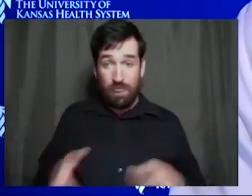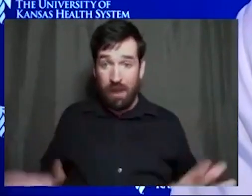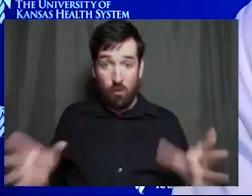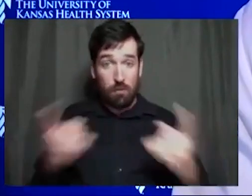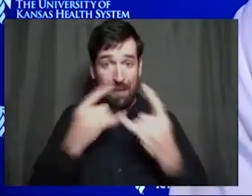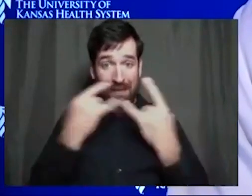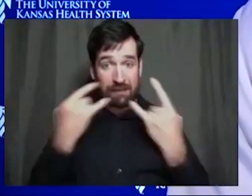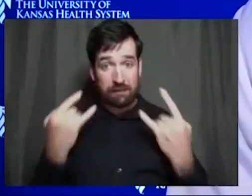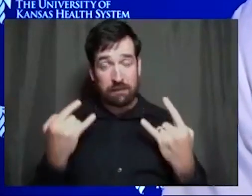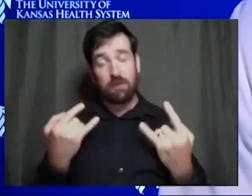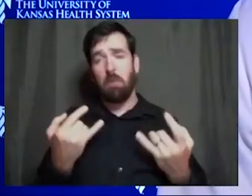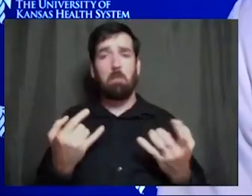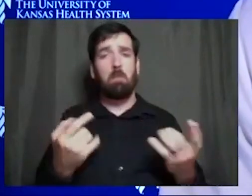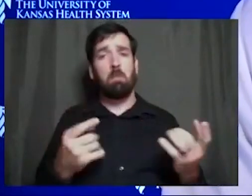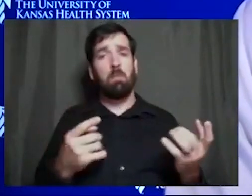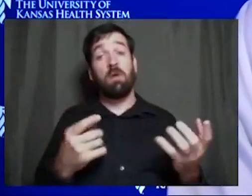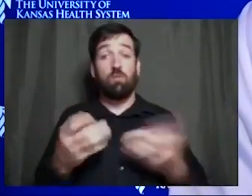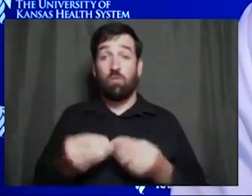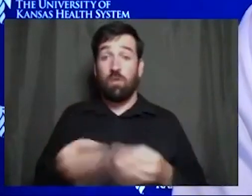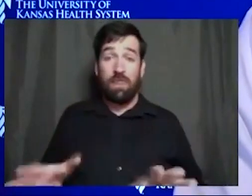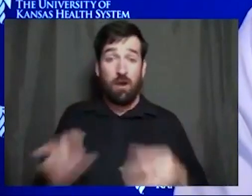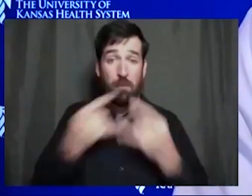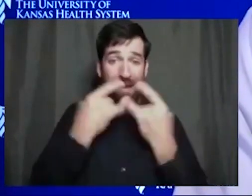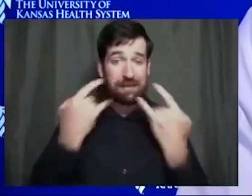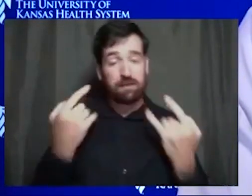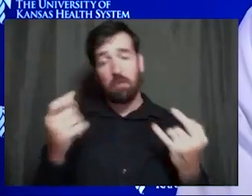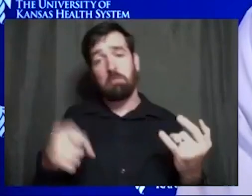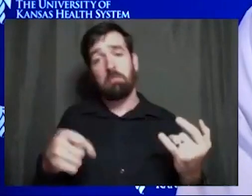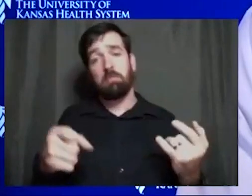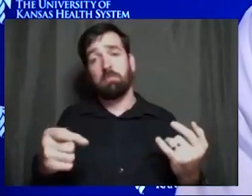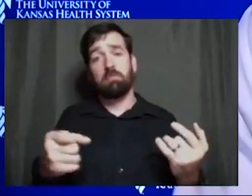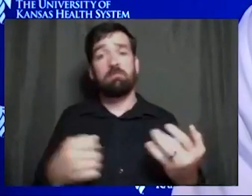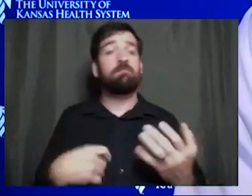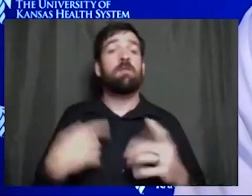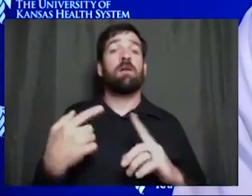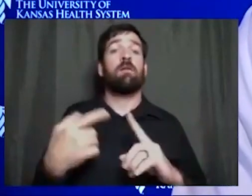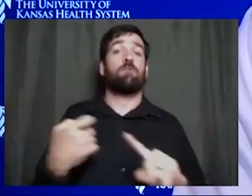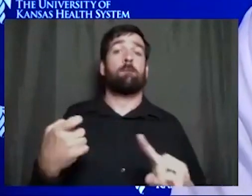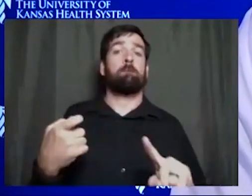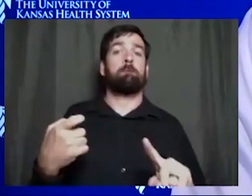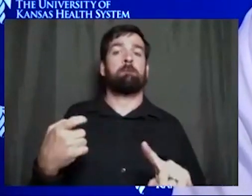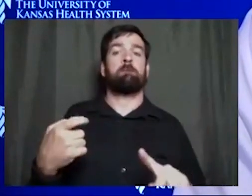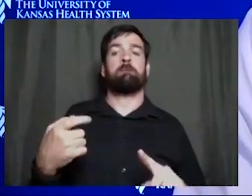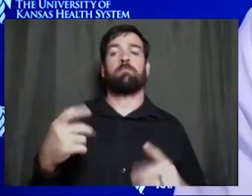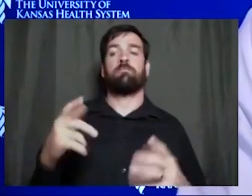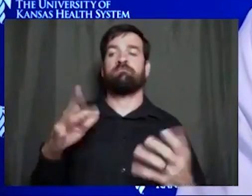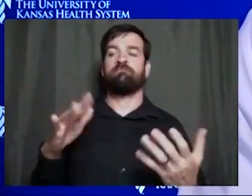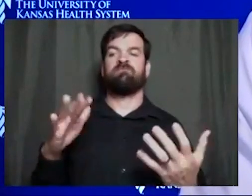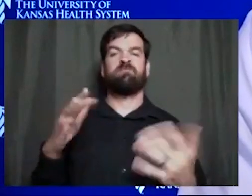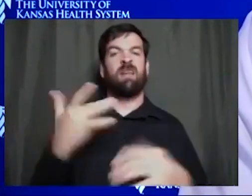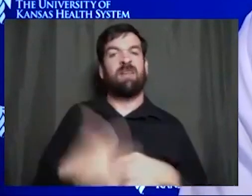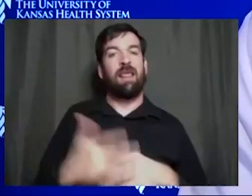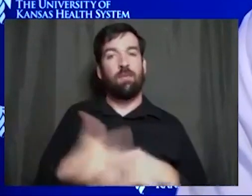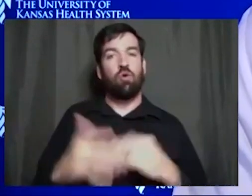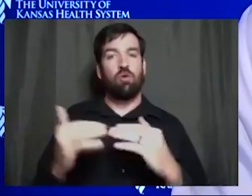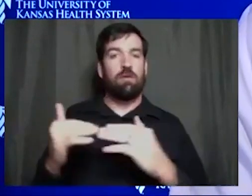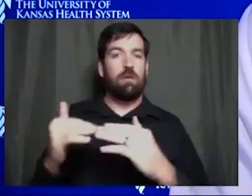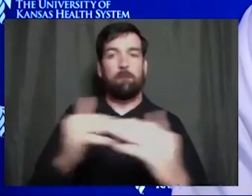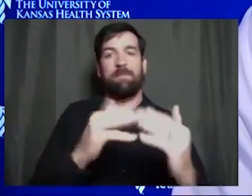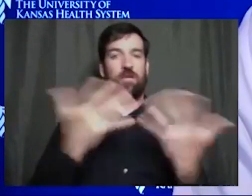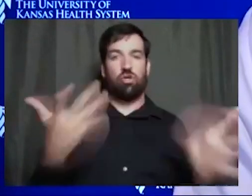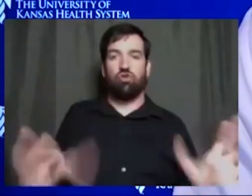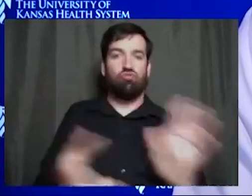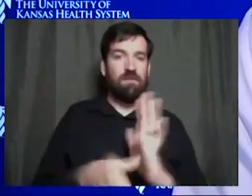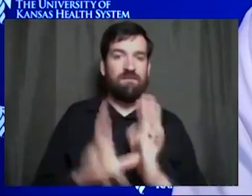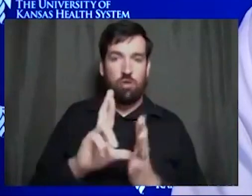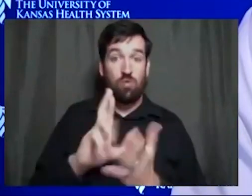Certainly, or without masking? Certainly, from the available peer-reviewed, consistent evidence,